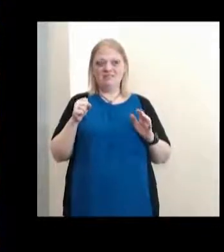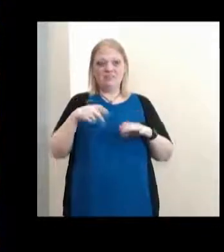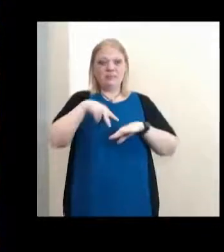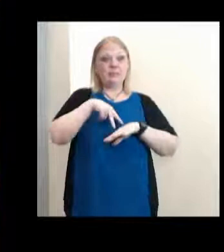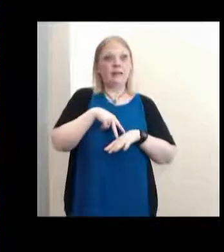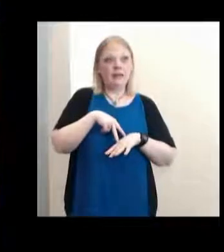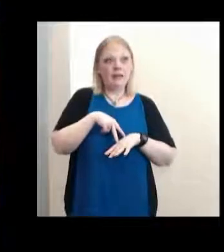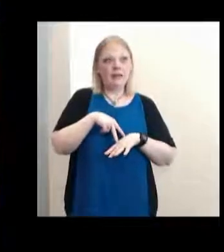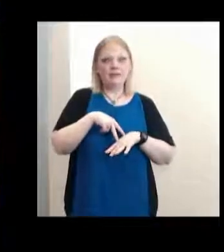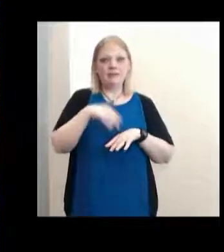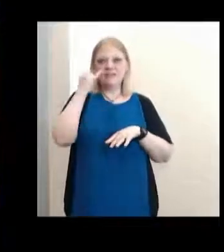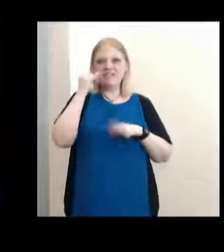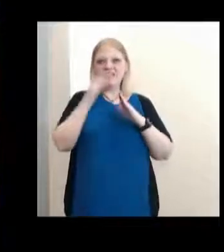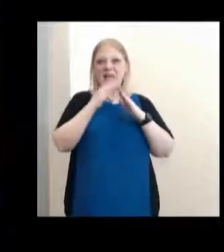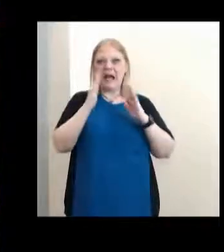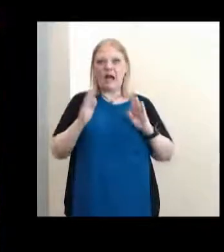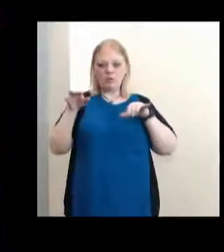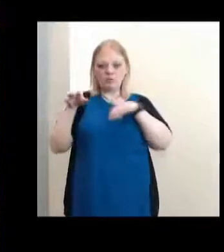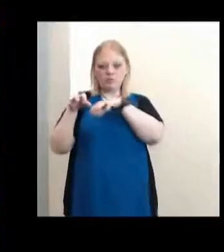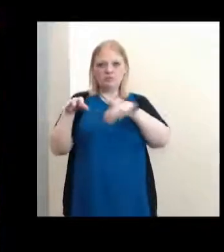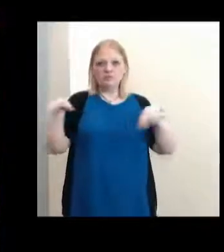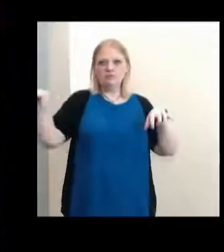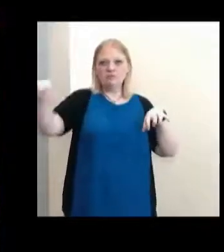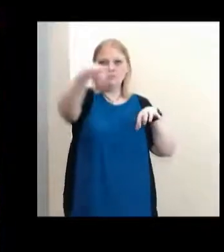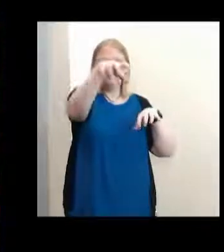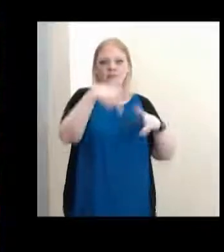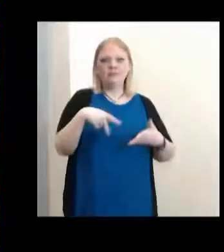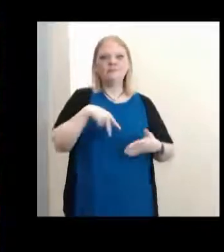home. It would be,